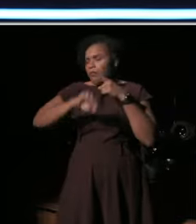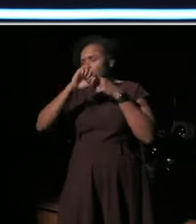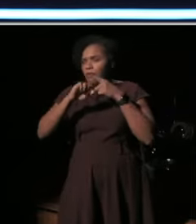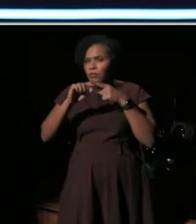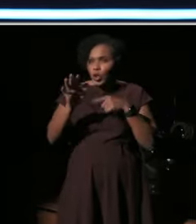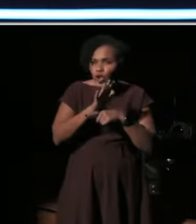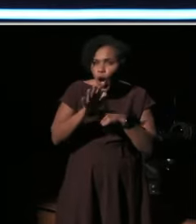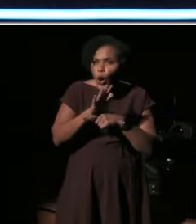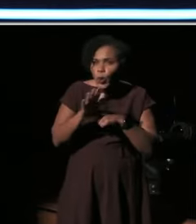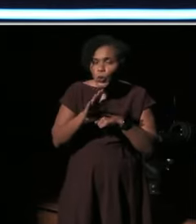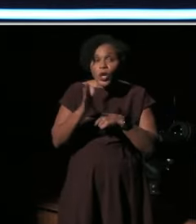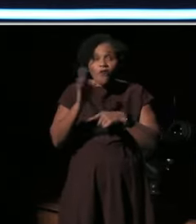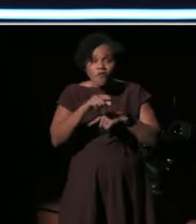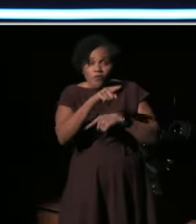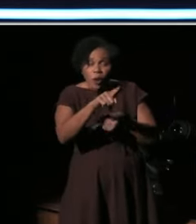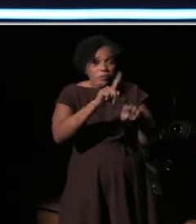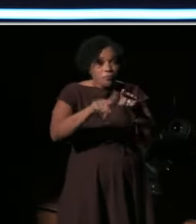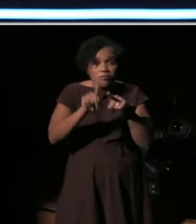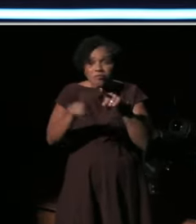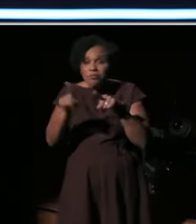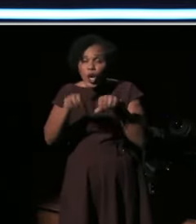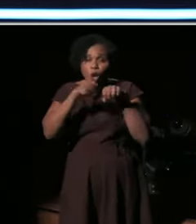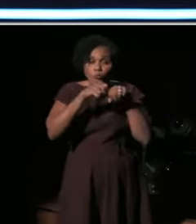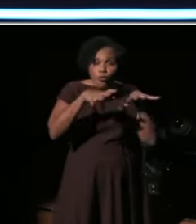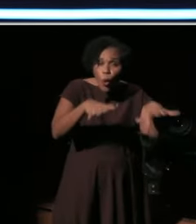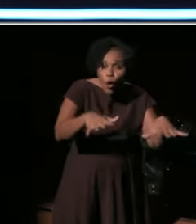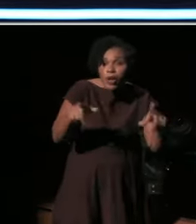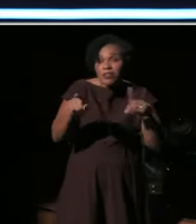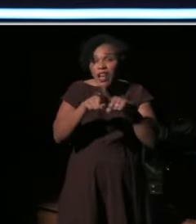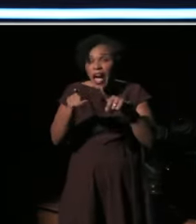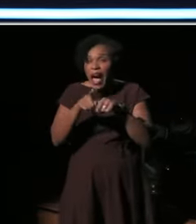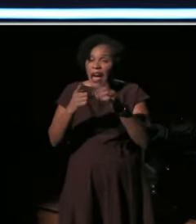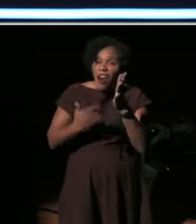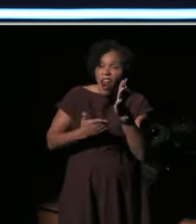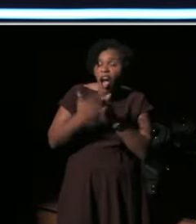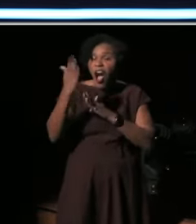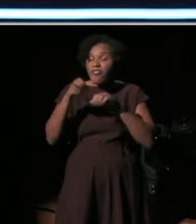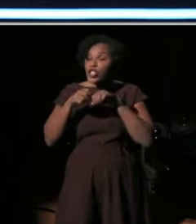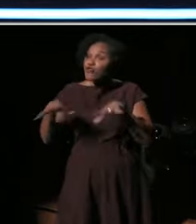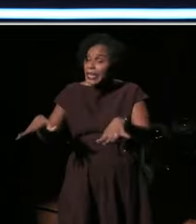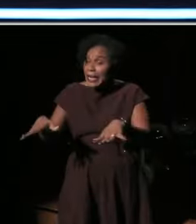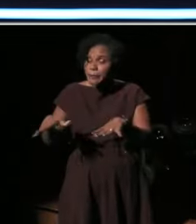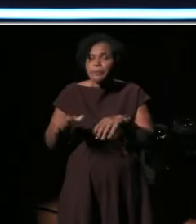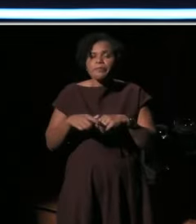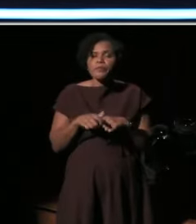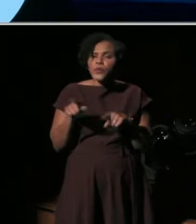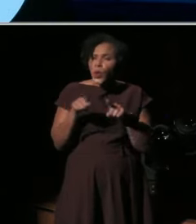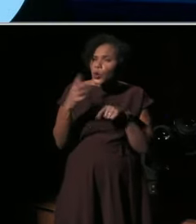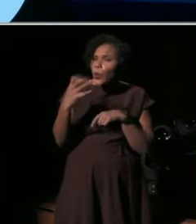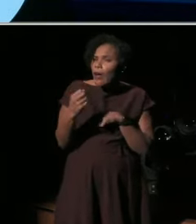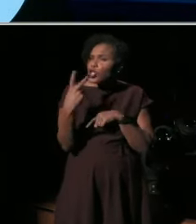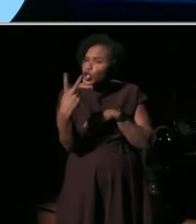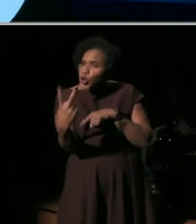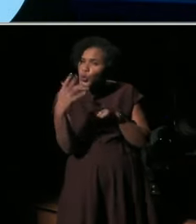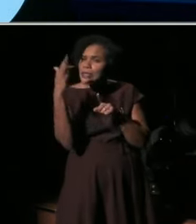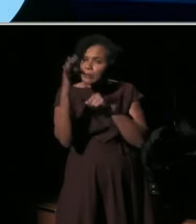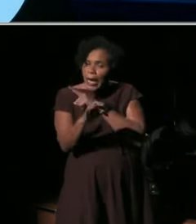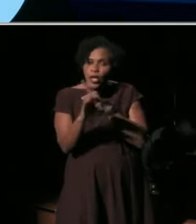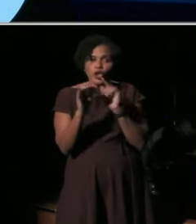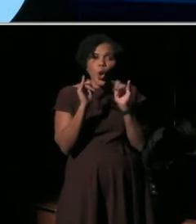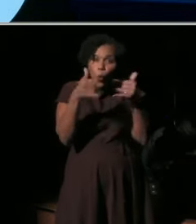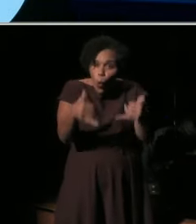streamers alike. Alongside the genre-based categories, we also have two special awards. Hero of the